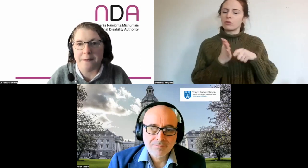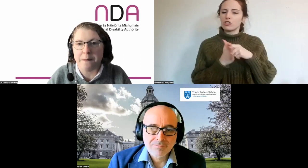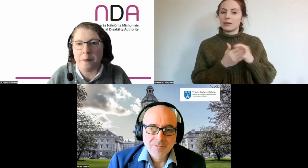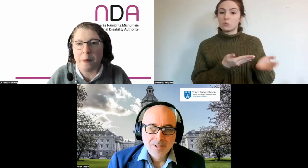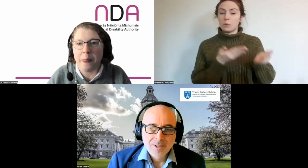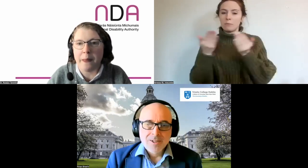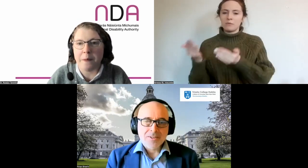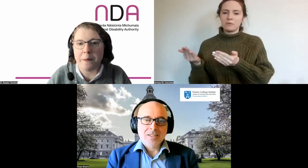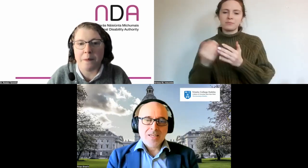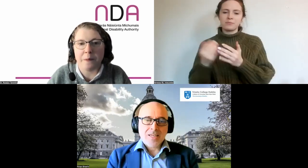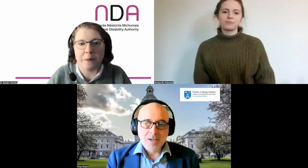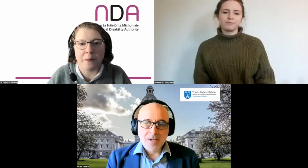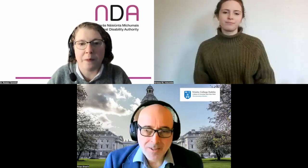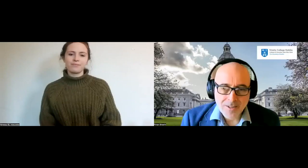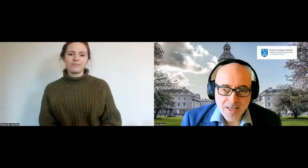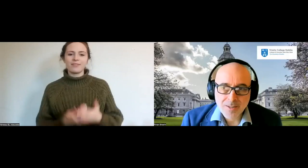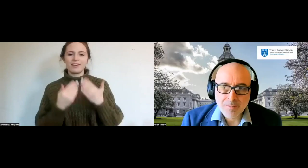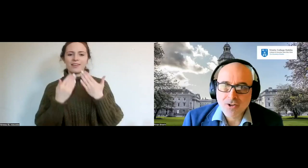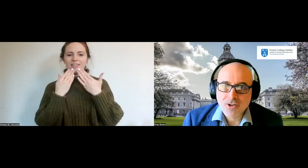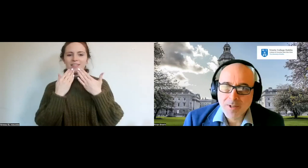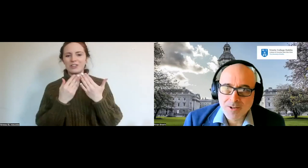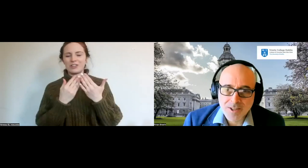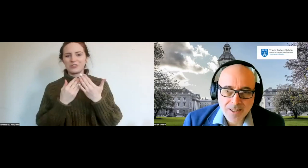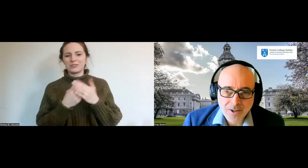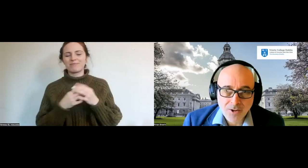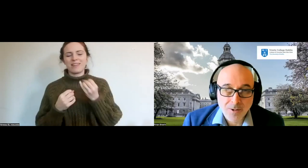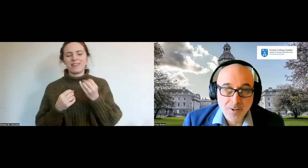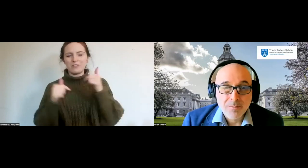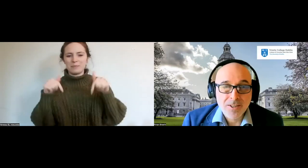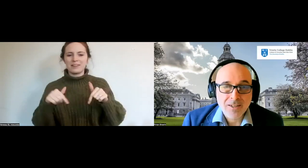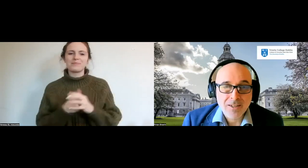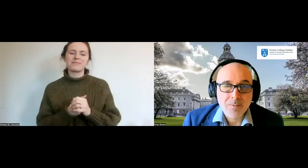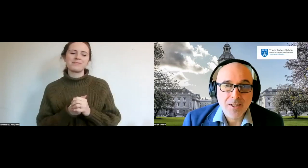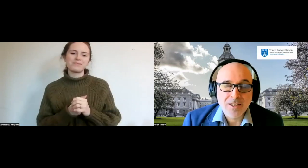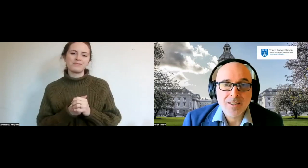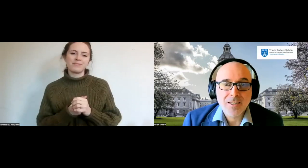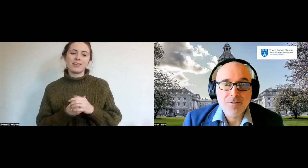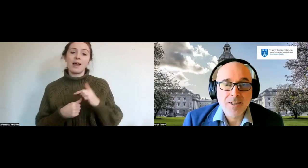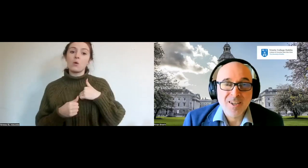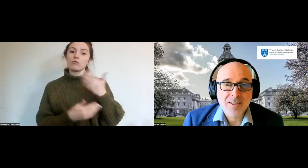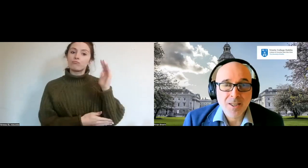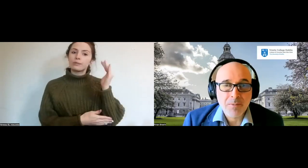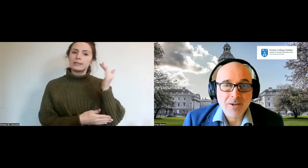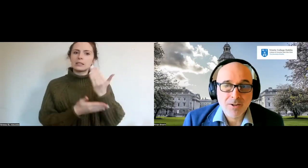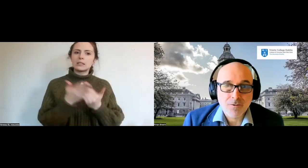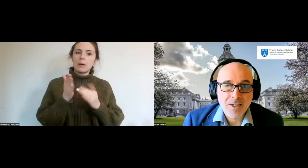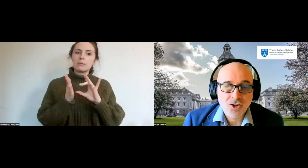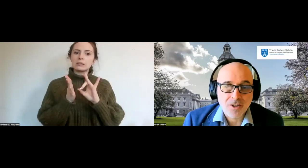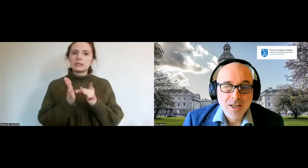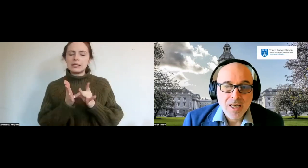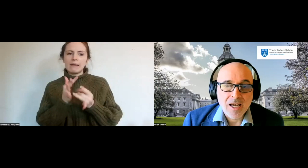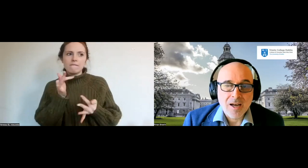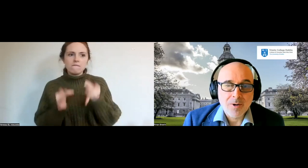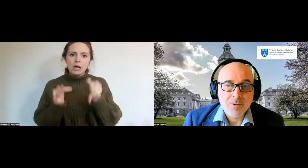Fintan. Thank you, Rosalyn. It's a pleasure to be here today, and I'm going to present some of the key findings and some background